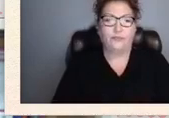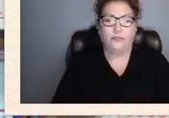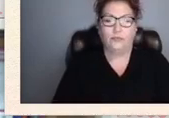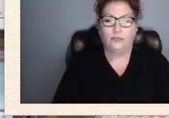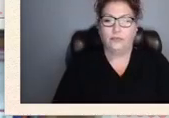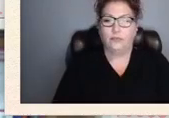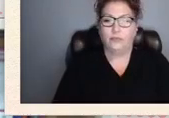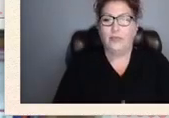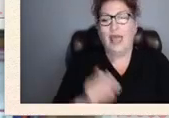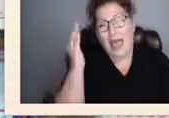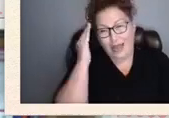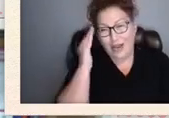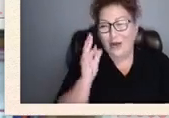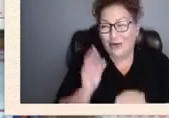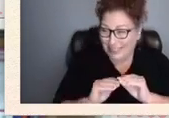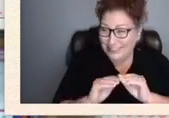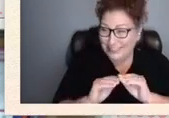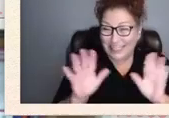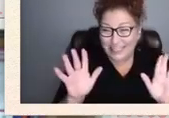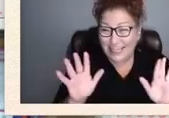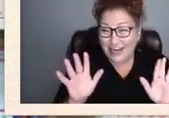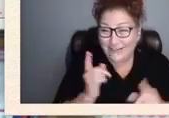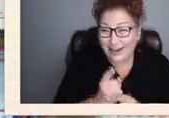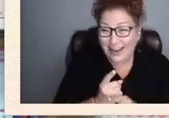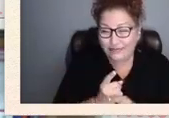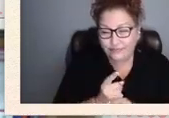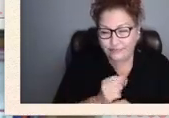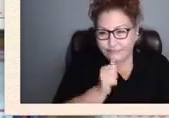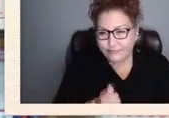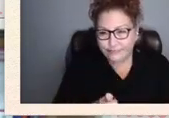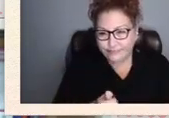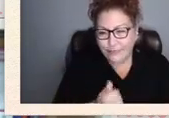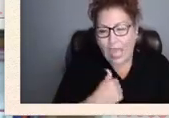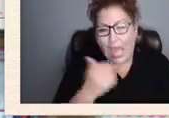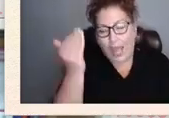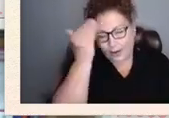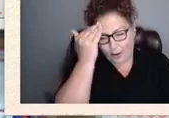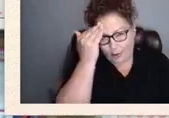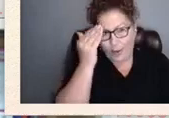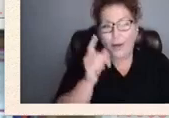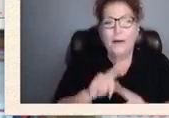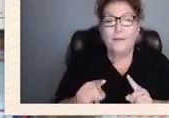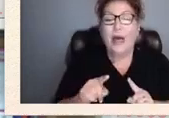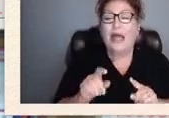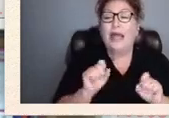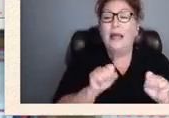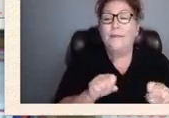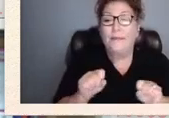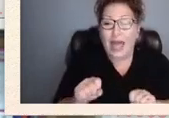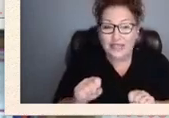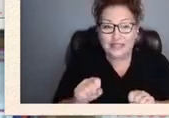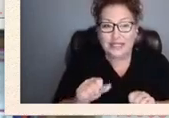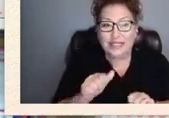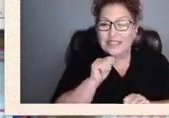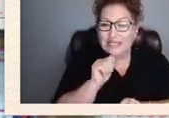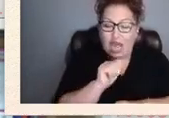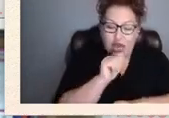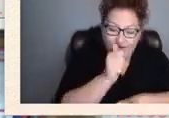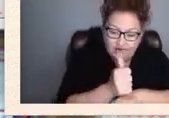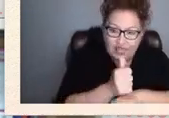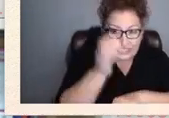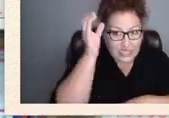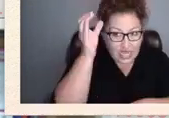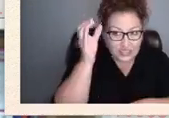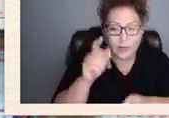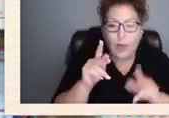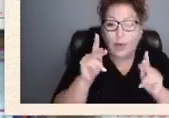I know it is clear as mud. I know, but capacity is not a fixed concept. A person's